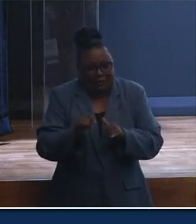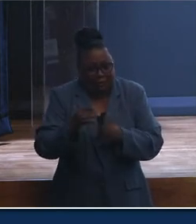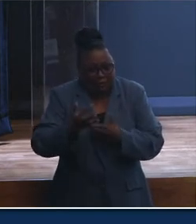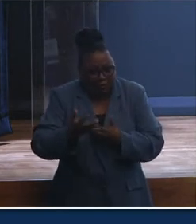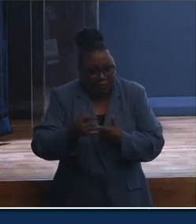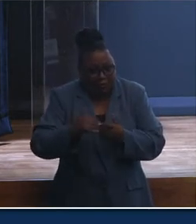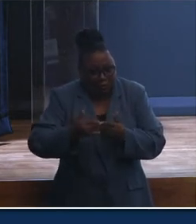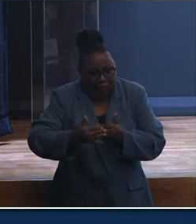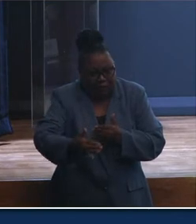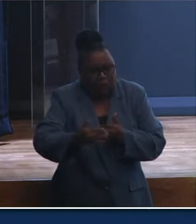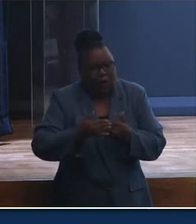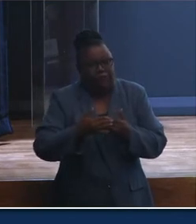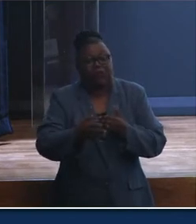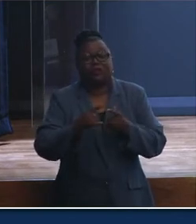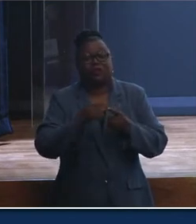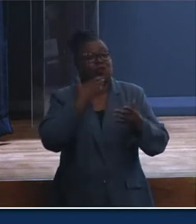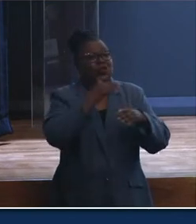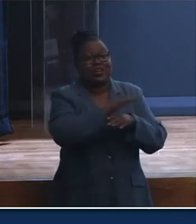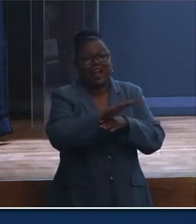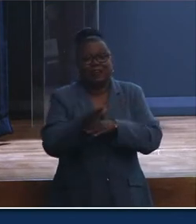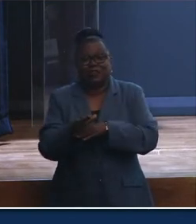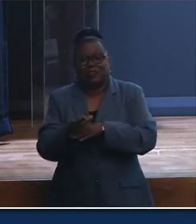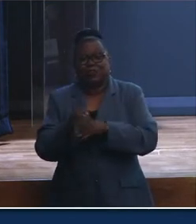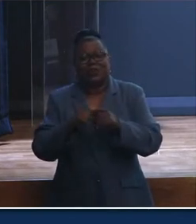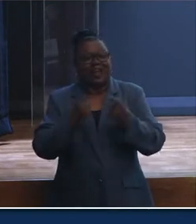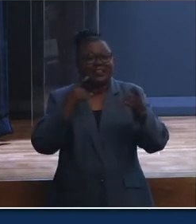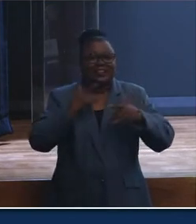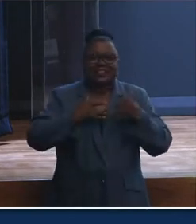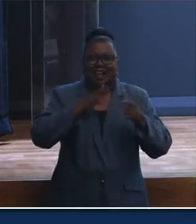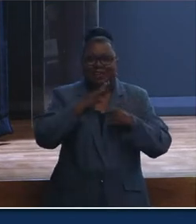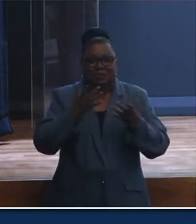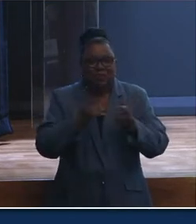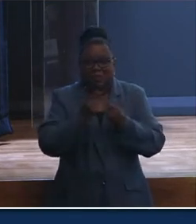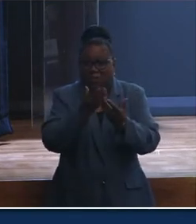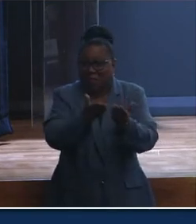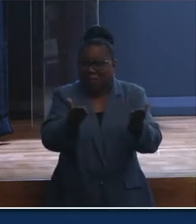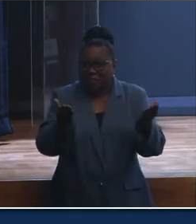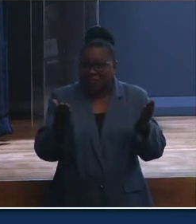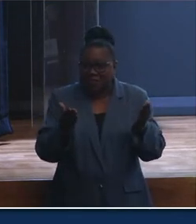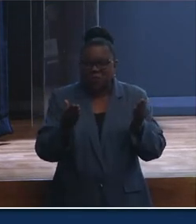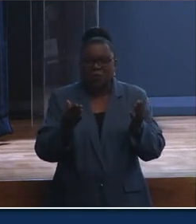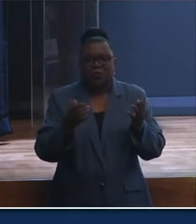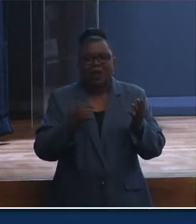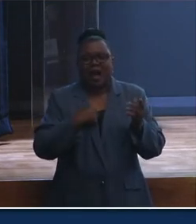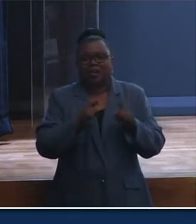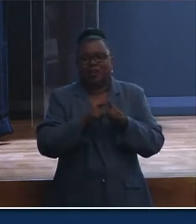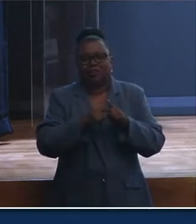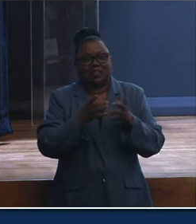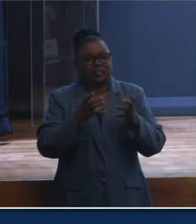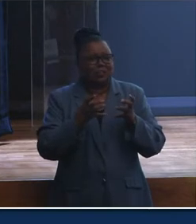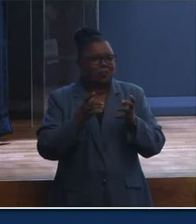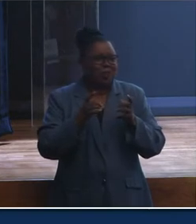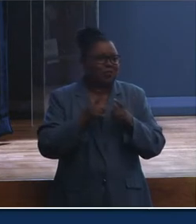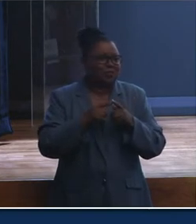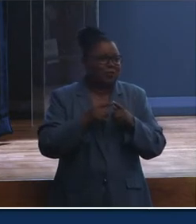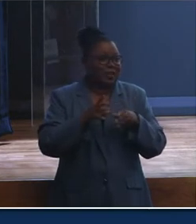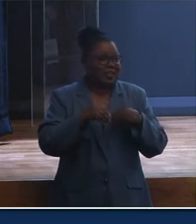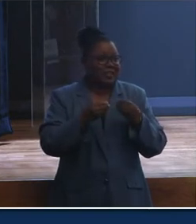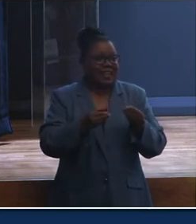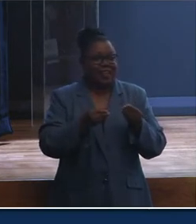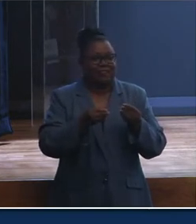journey going forward. So good afternoon. It's exciting to be here with all of you. I also just want to